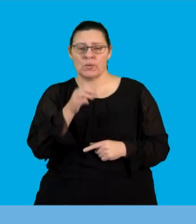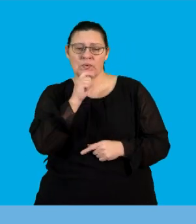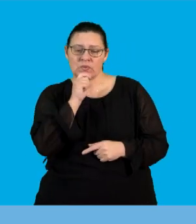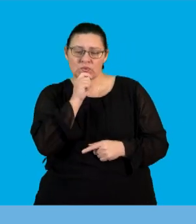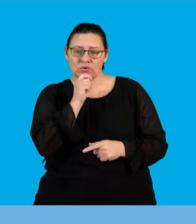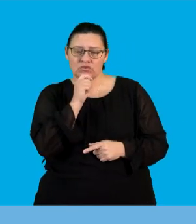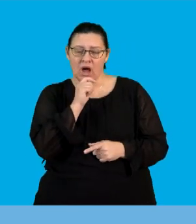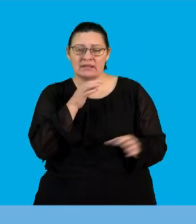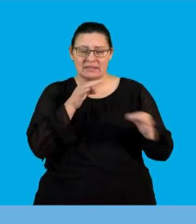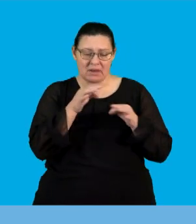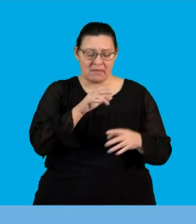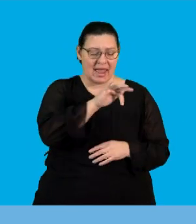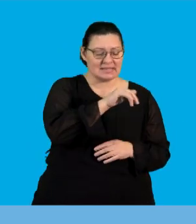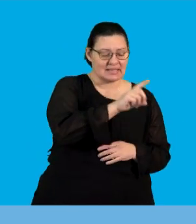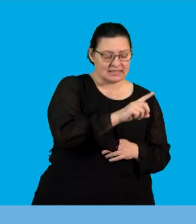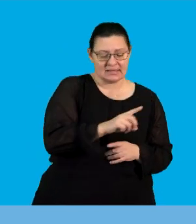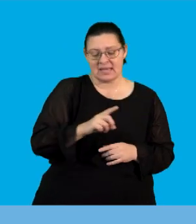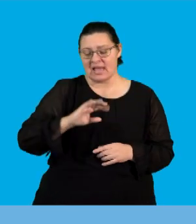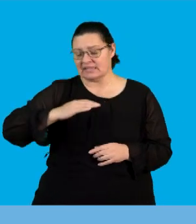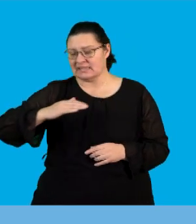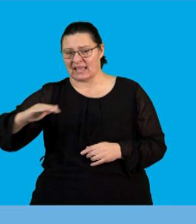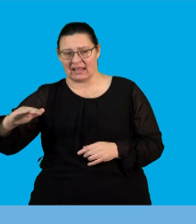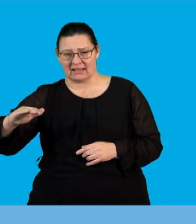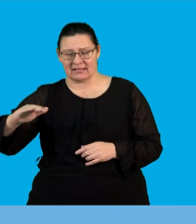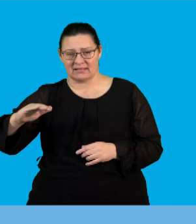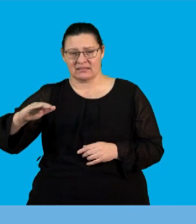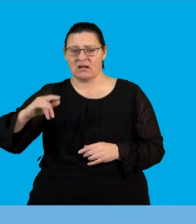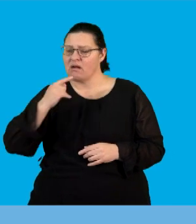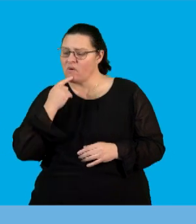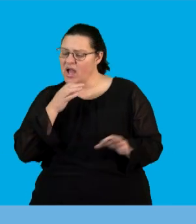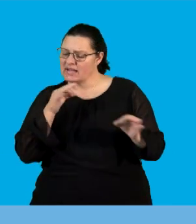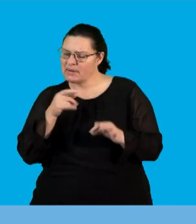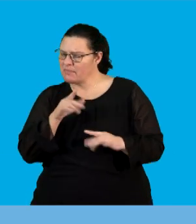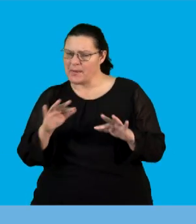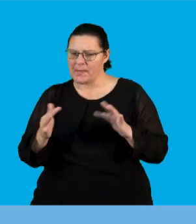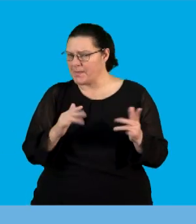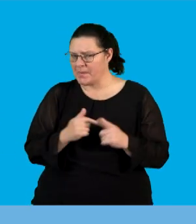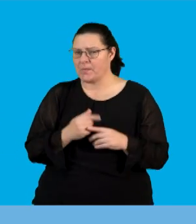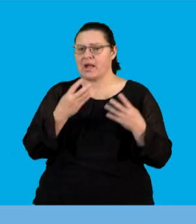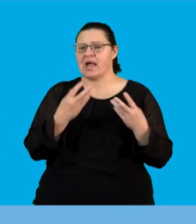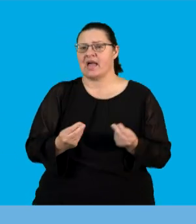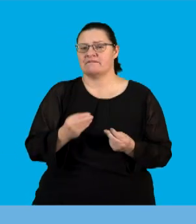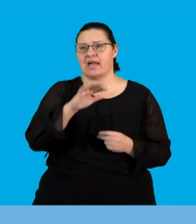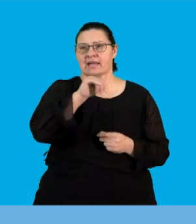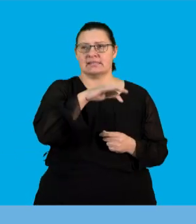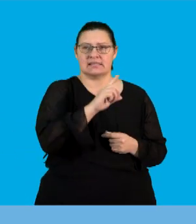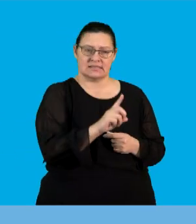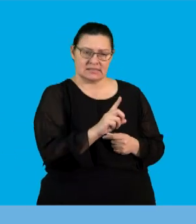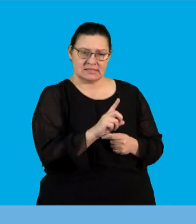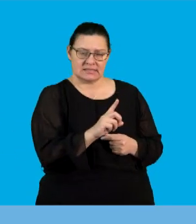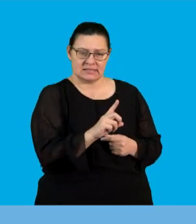use to describe the reaction between the acid and the zinc? So let's just think about it for a minute. We have